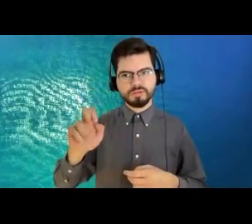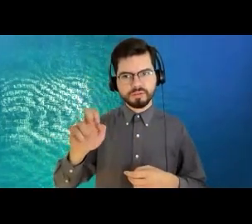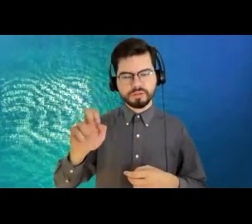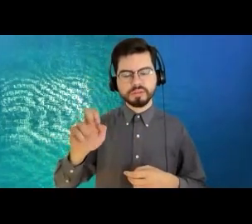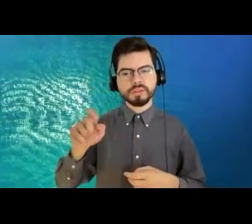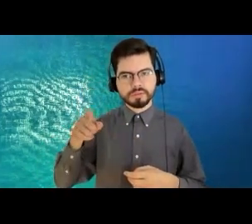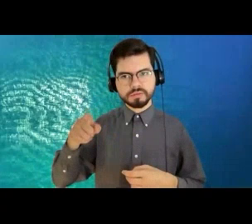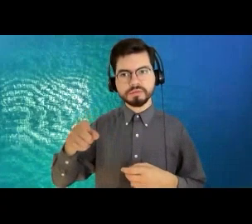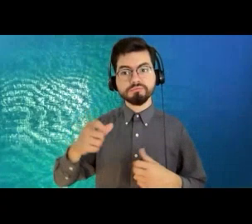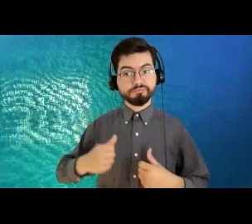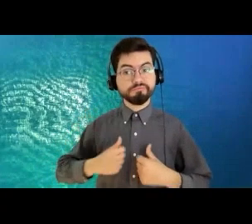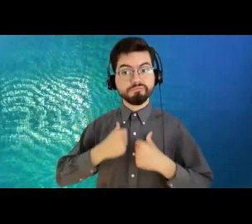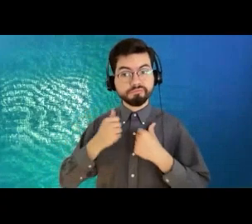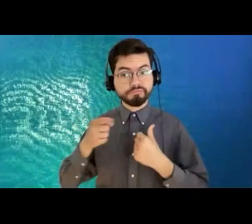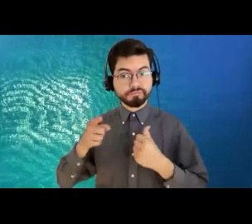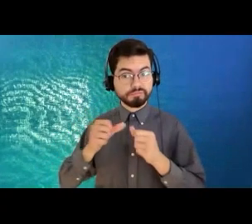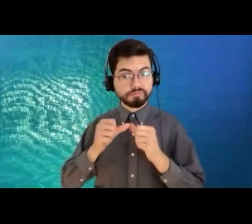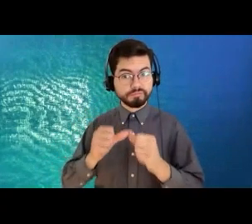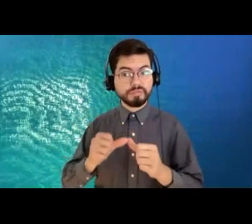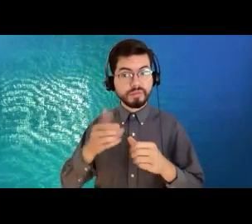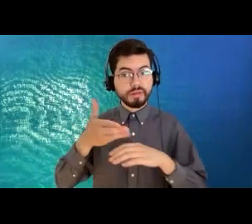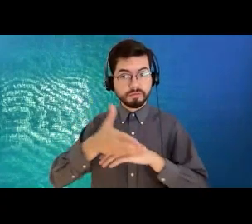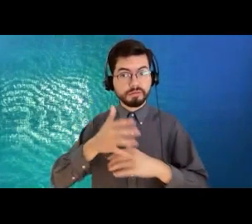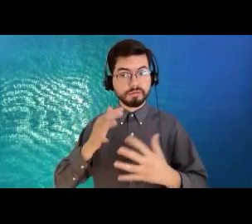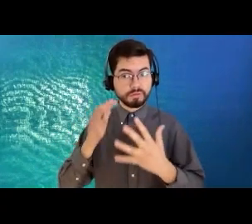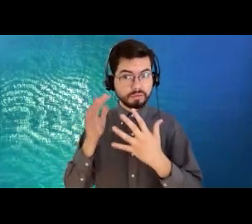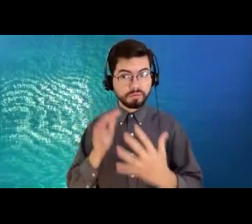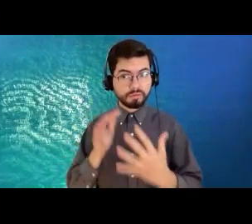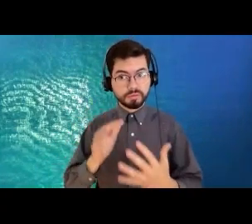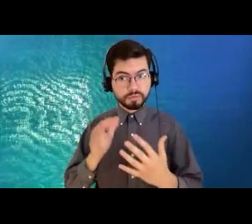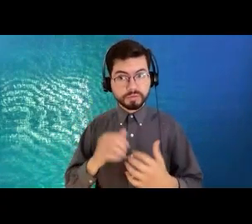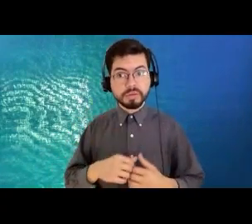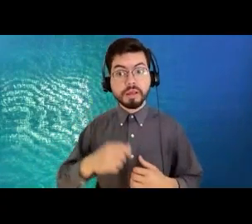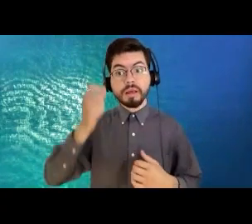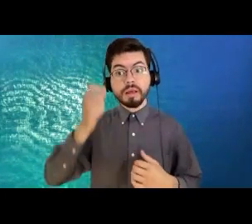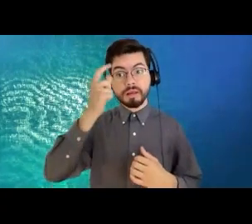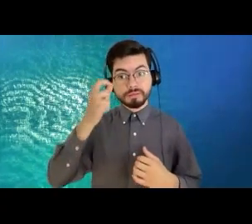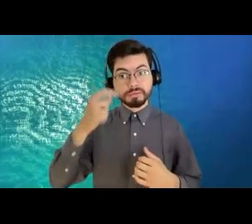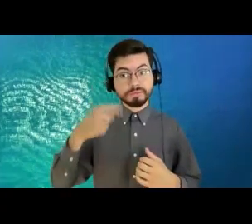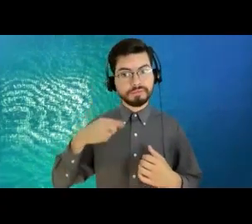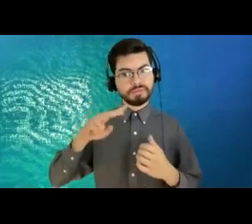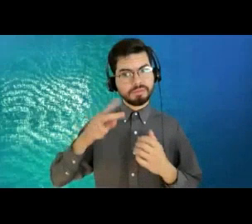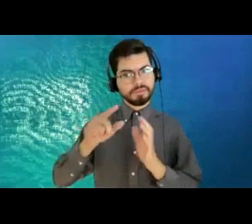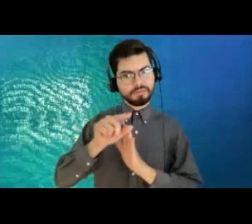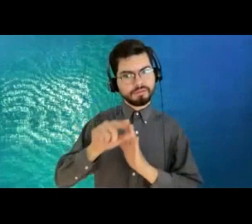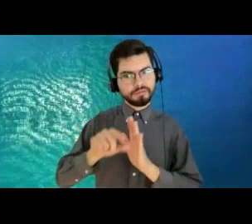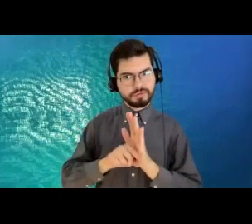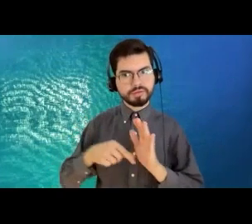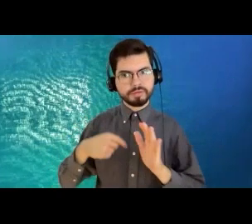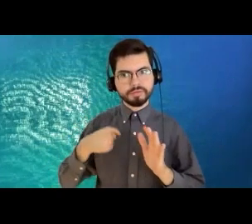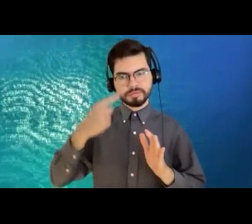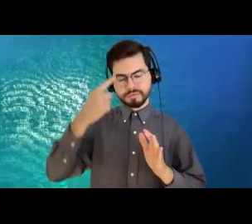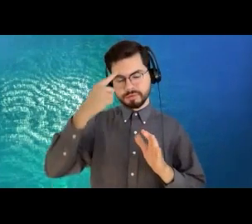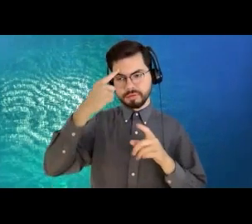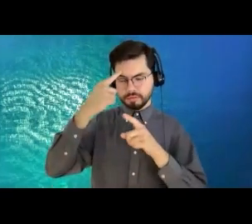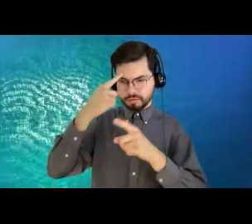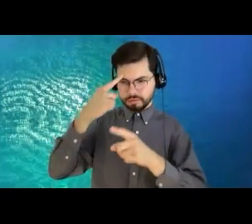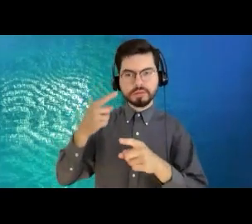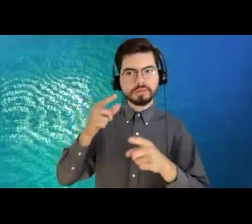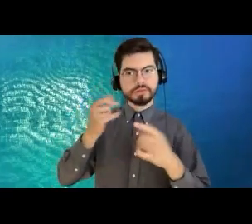at. And as a 2nd grader, I was trying to figure out could a horse really live for 100 years?